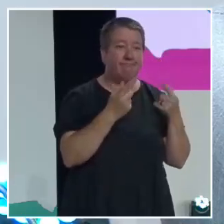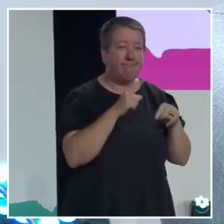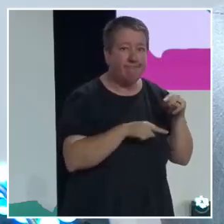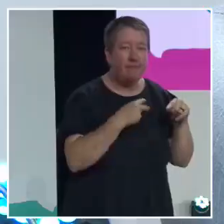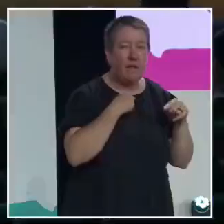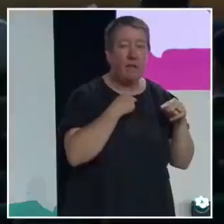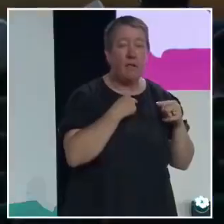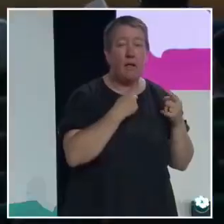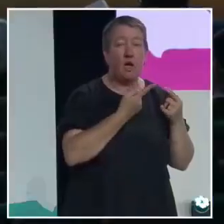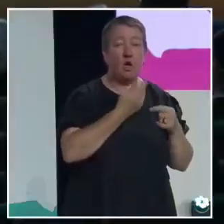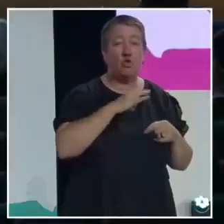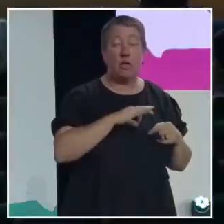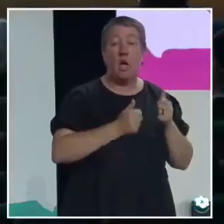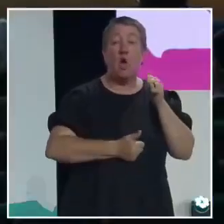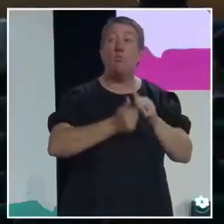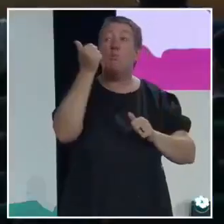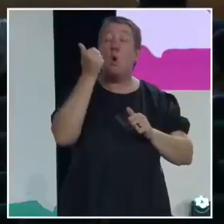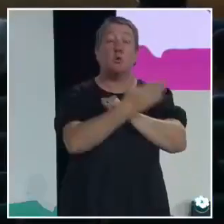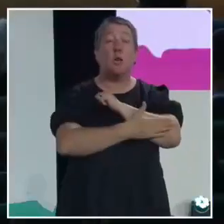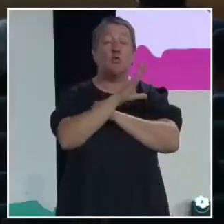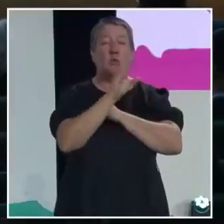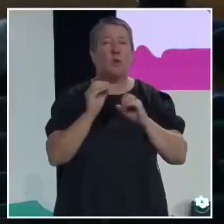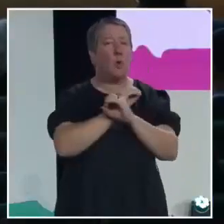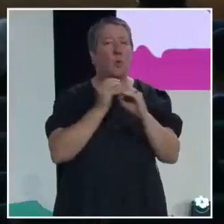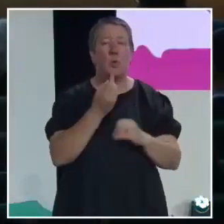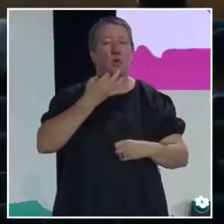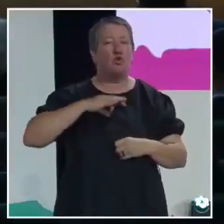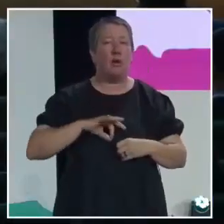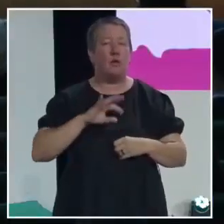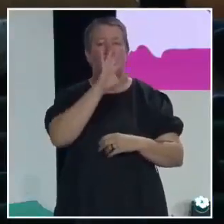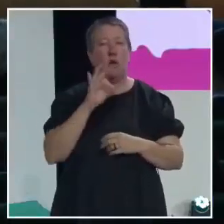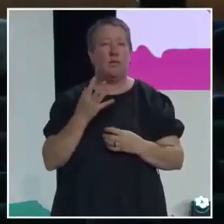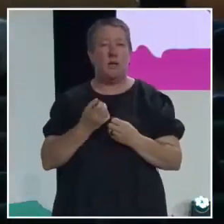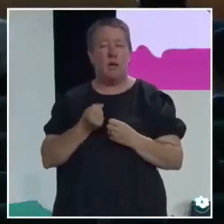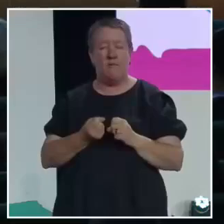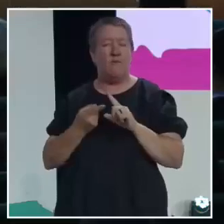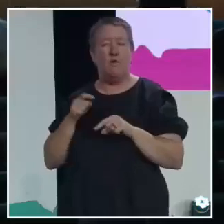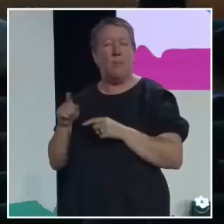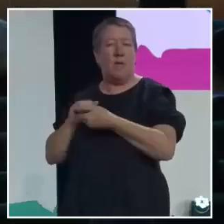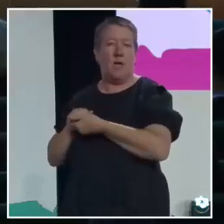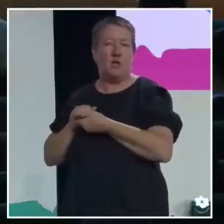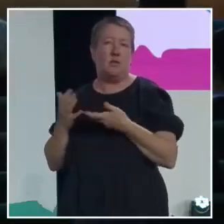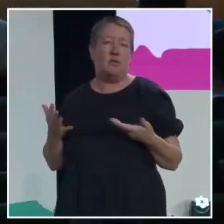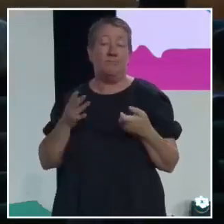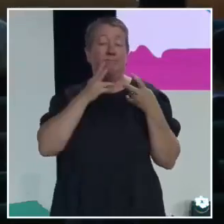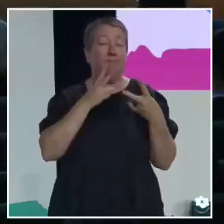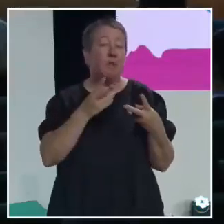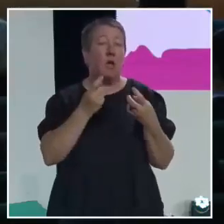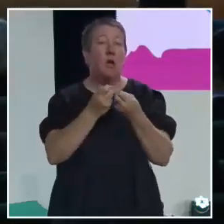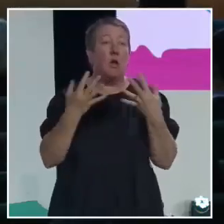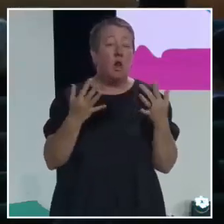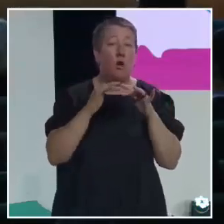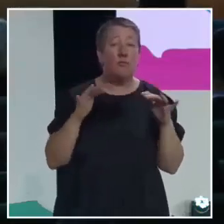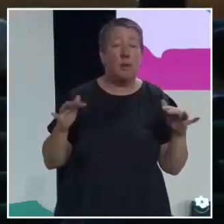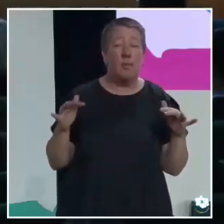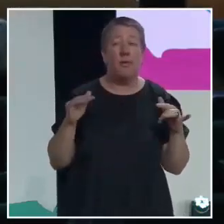in Africa don't have any credit rating from the major international credit rating agencies. And look, a lot of people at UNECA